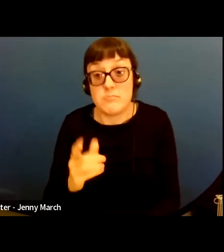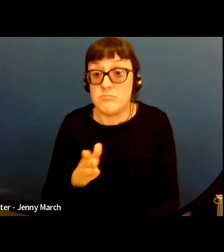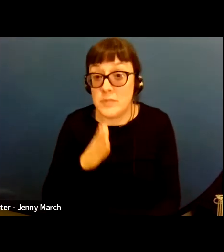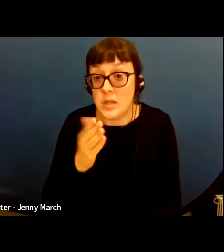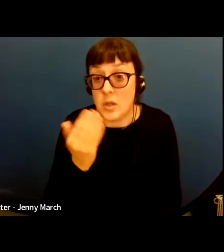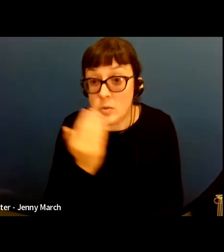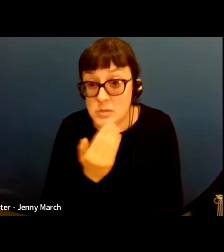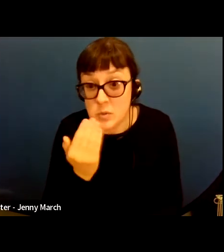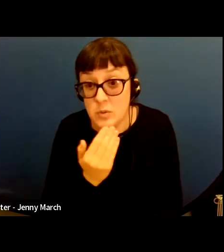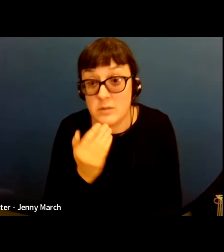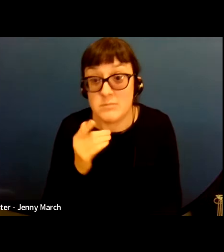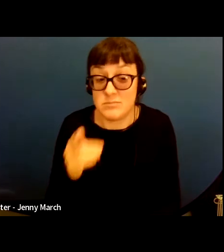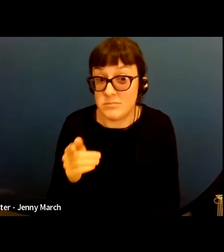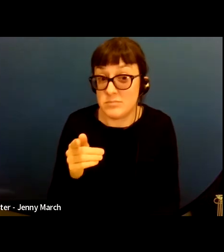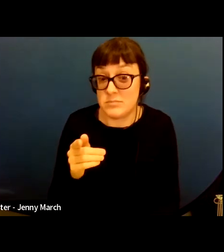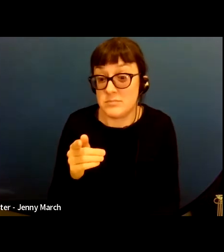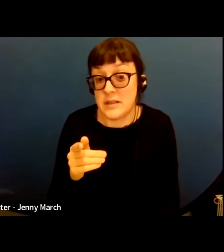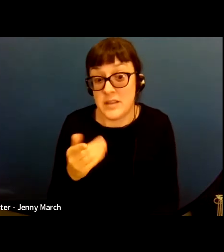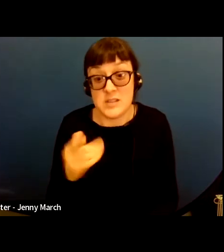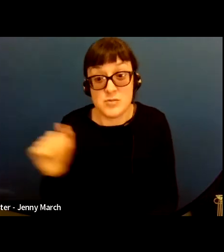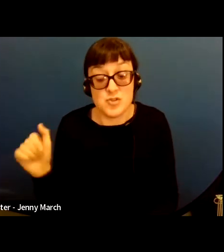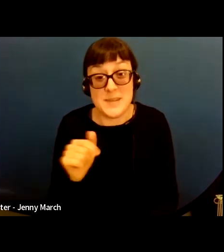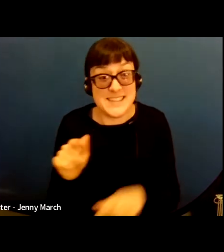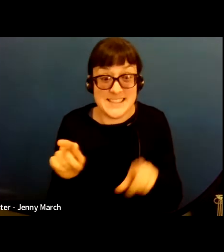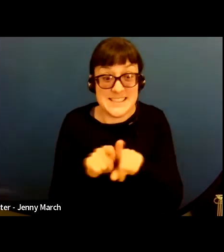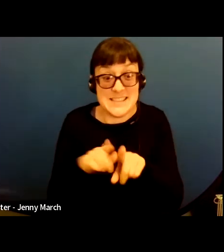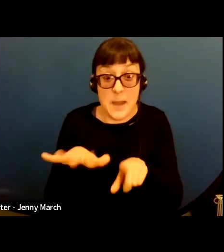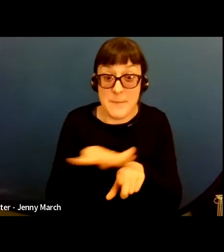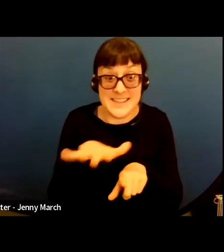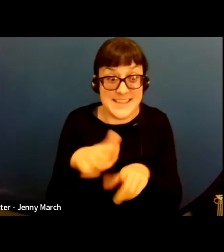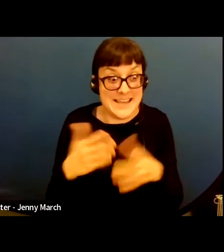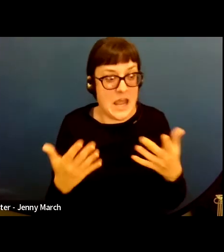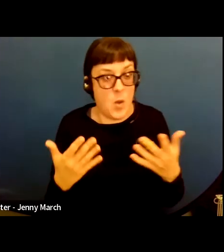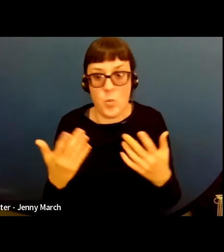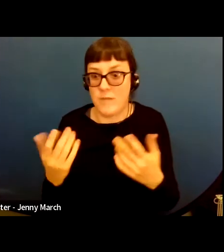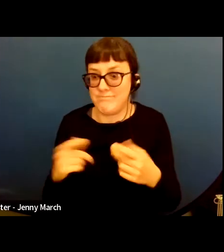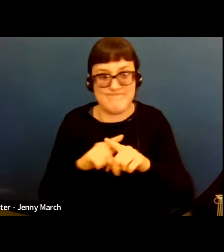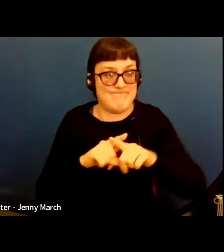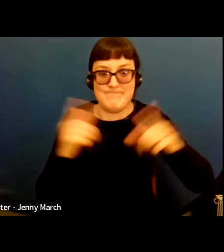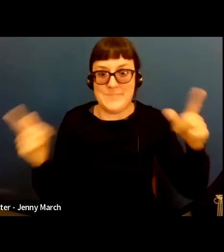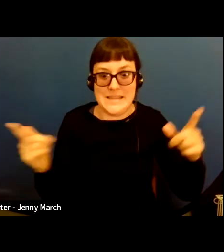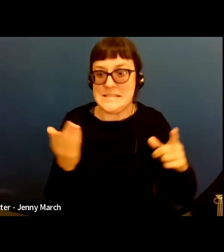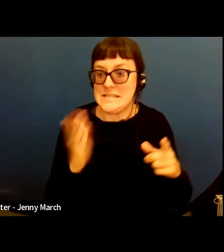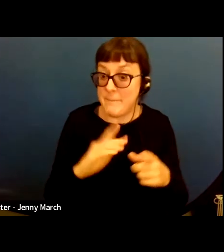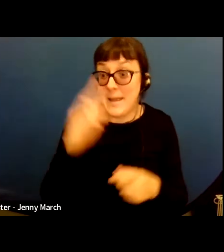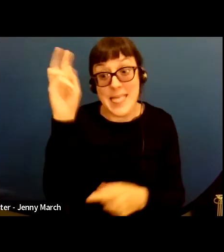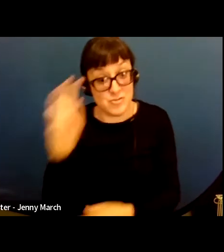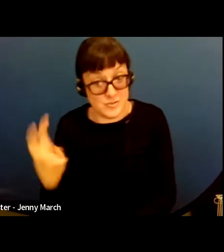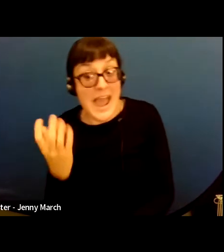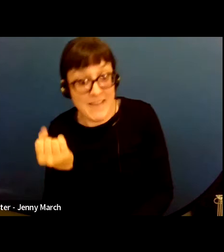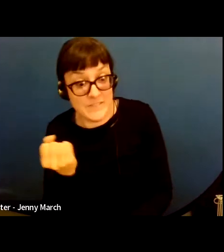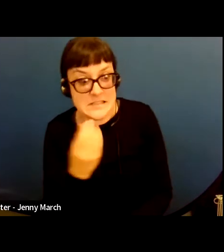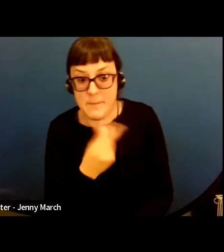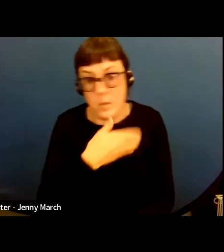then you should be in the same learning environment. And now we're in a position where some people have electricity, some people do not